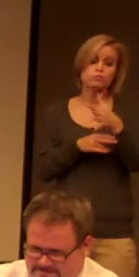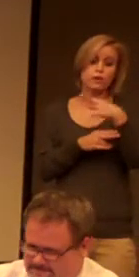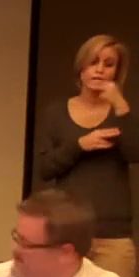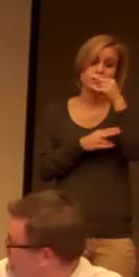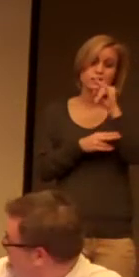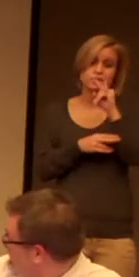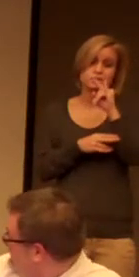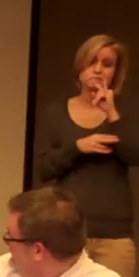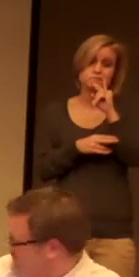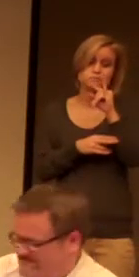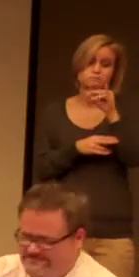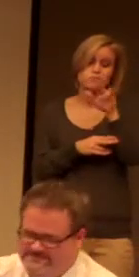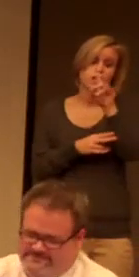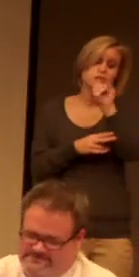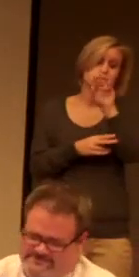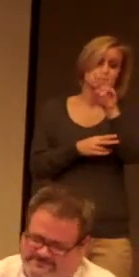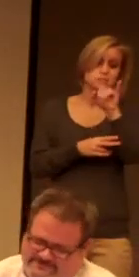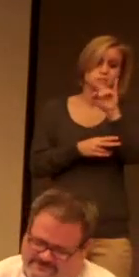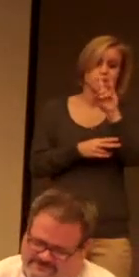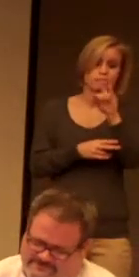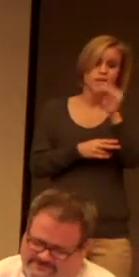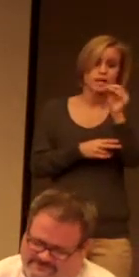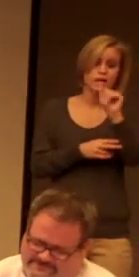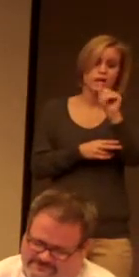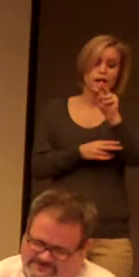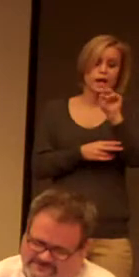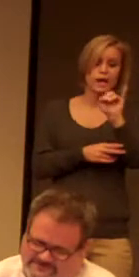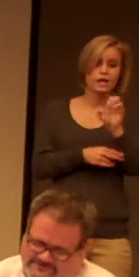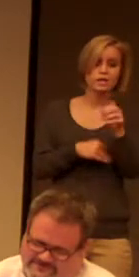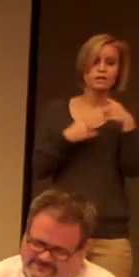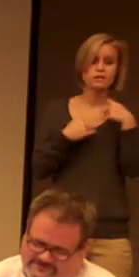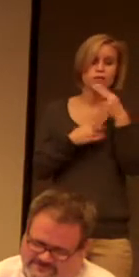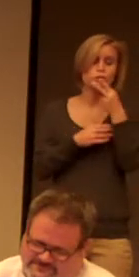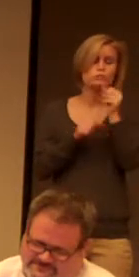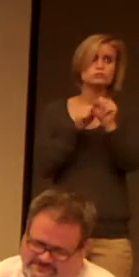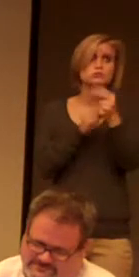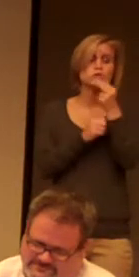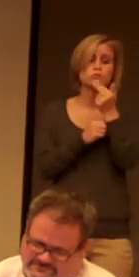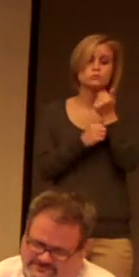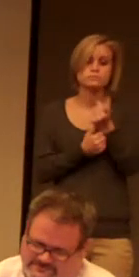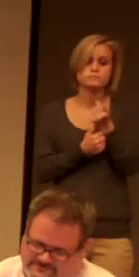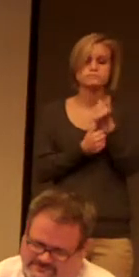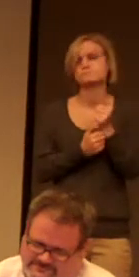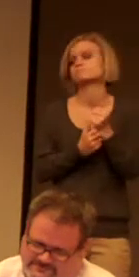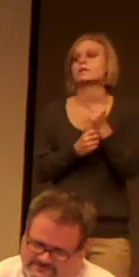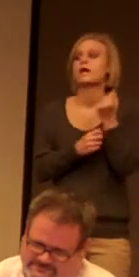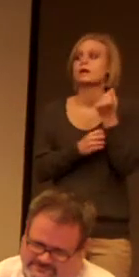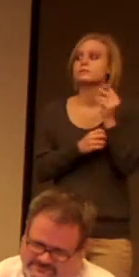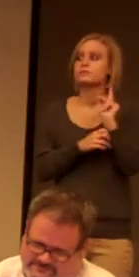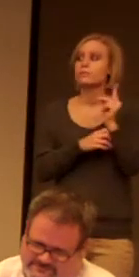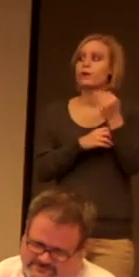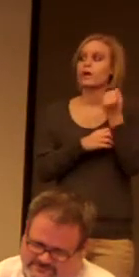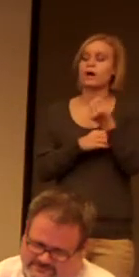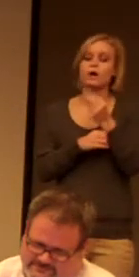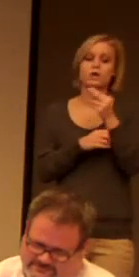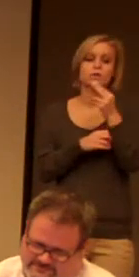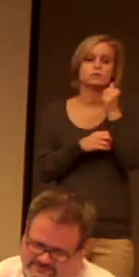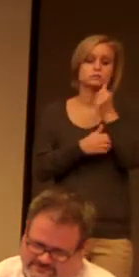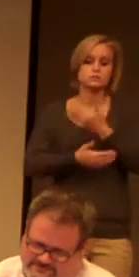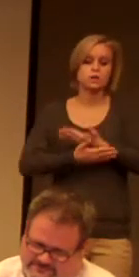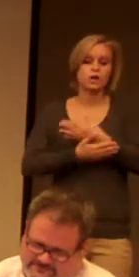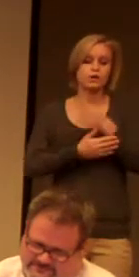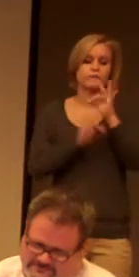Little Davy and little Annie. They are, I mean, they are so cute. This is where our daughter and family